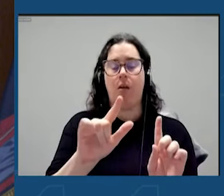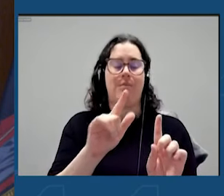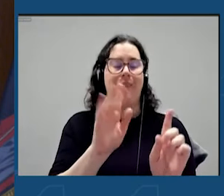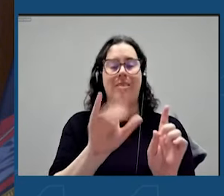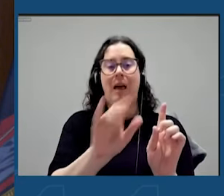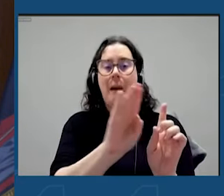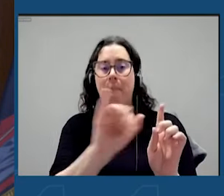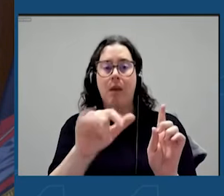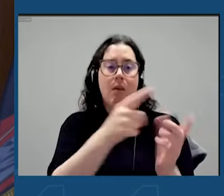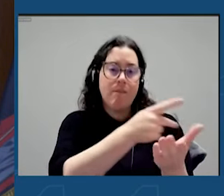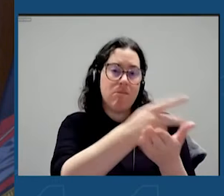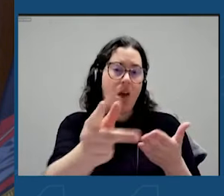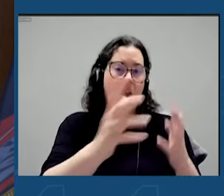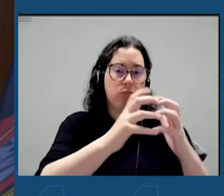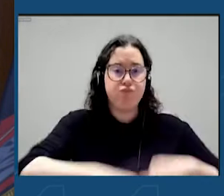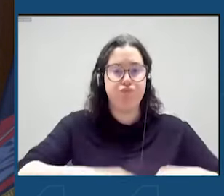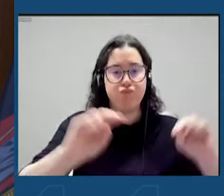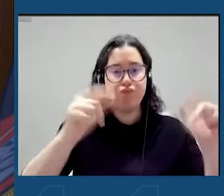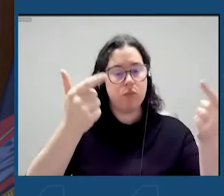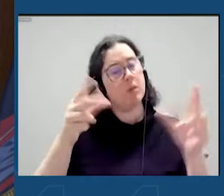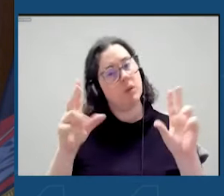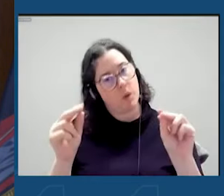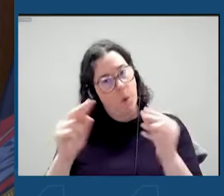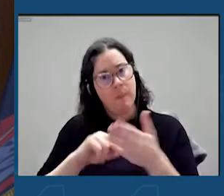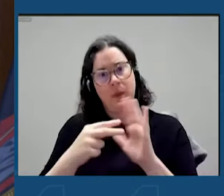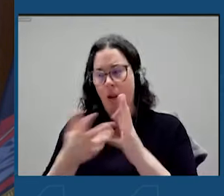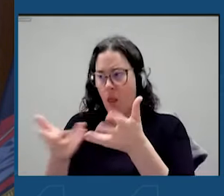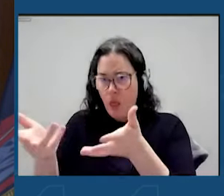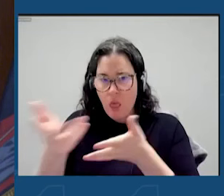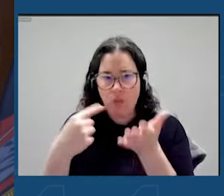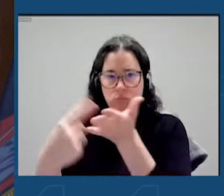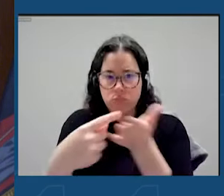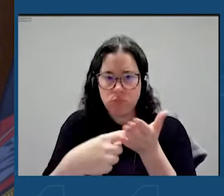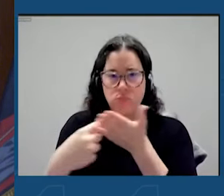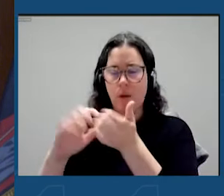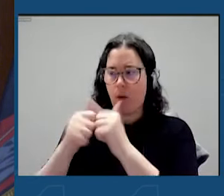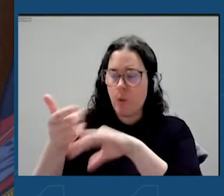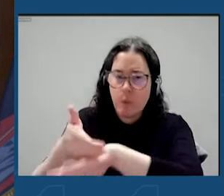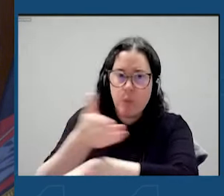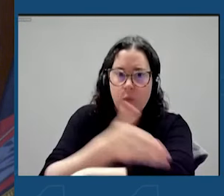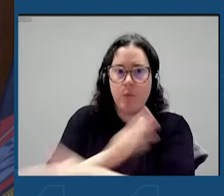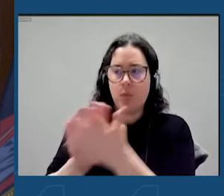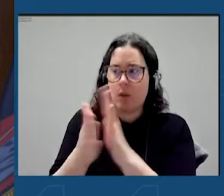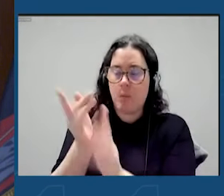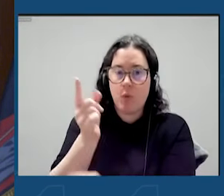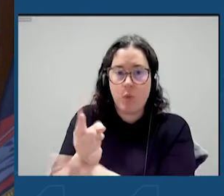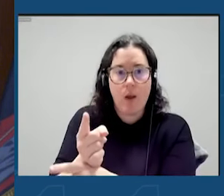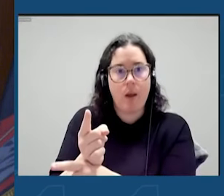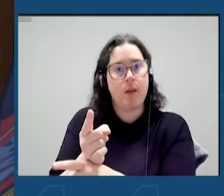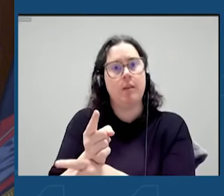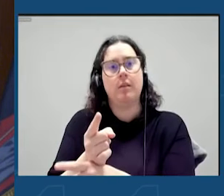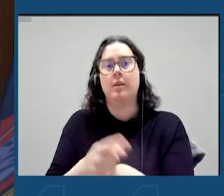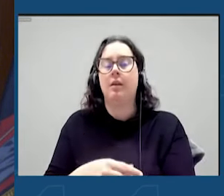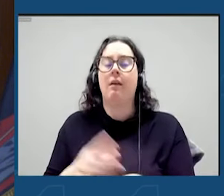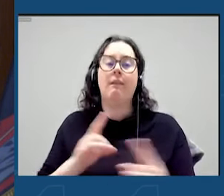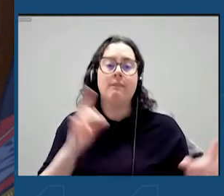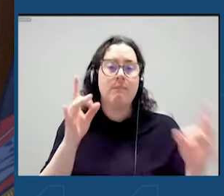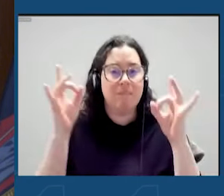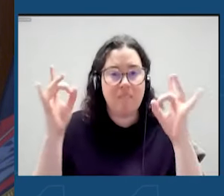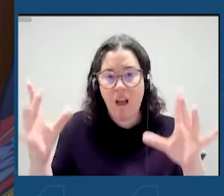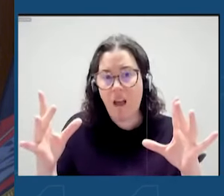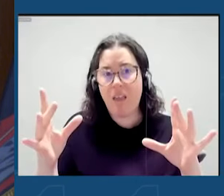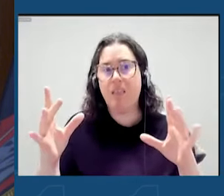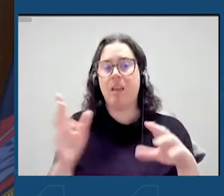get it right. And so what we're seeing is, despite violent felonies, gun possession offenses, and repeat offenses being